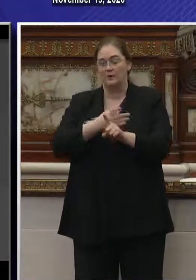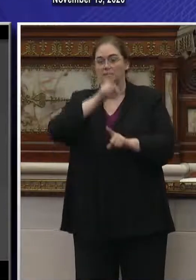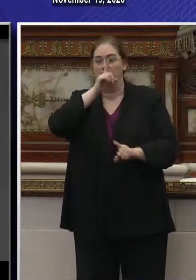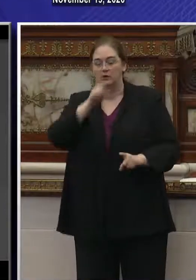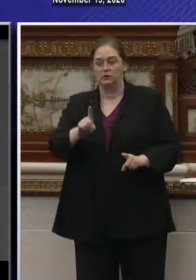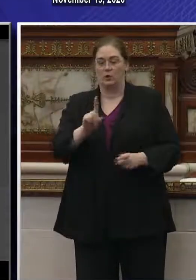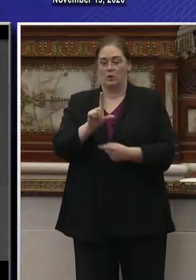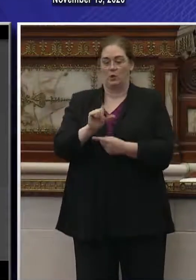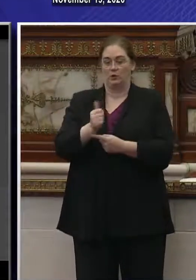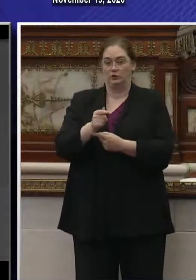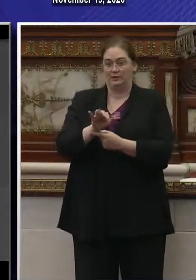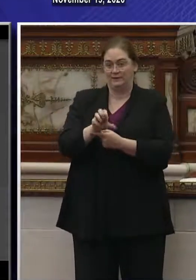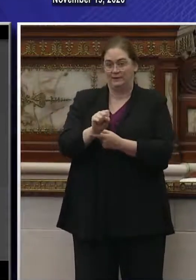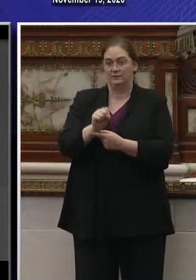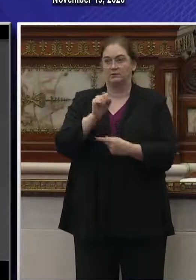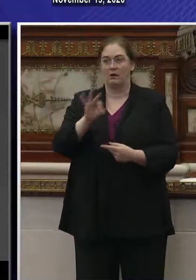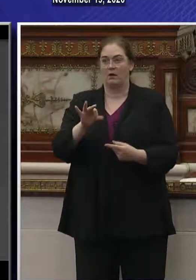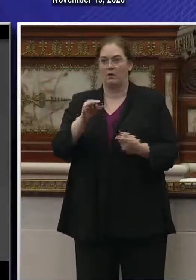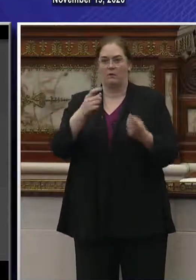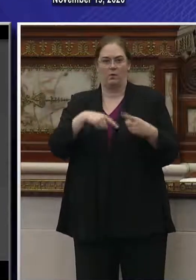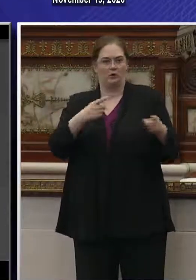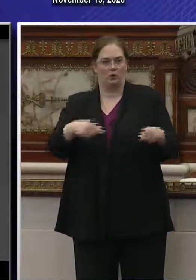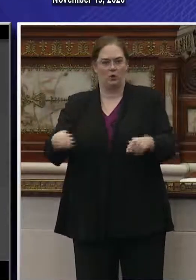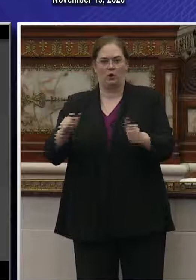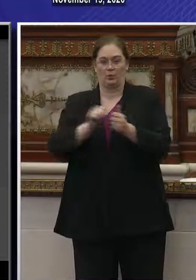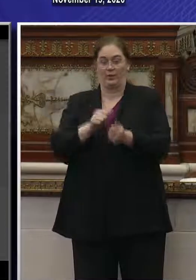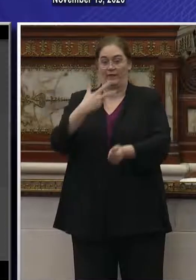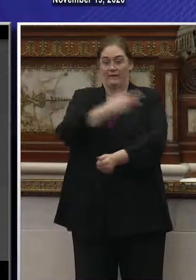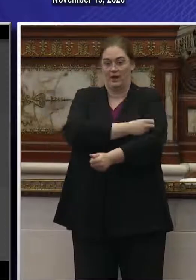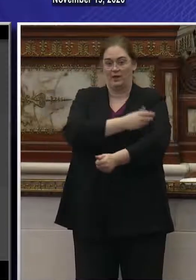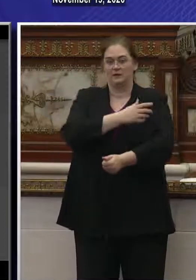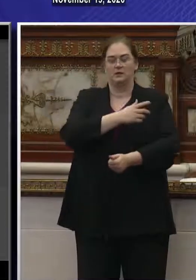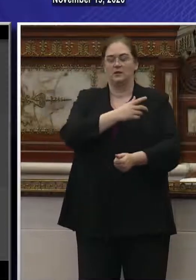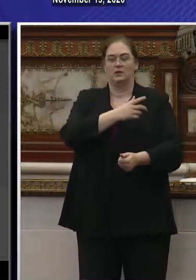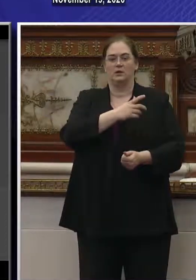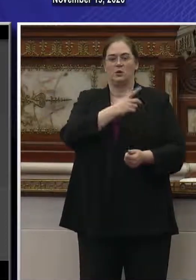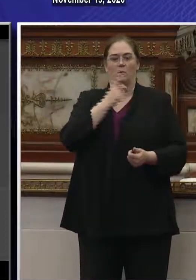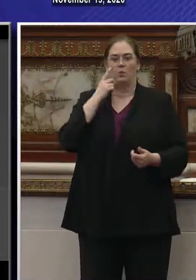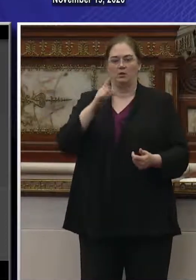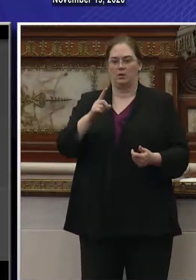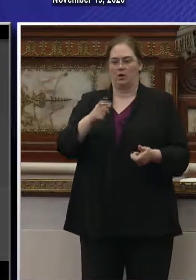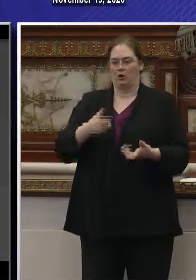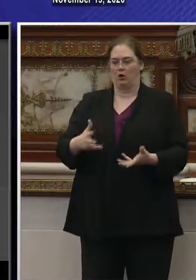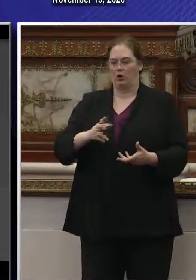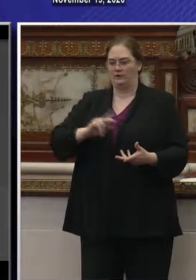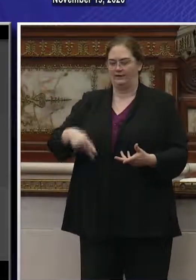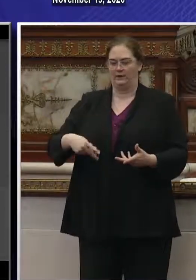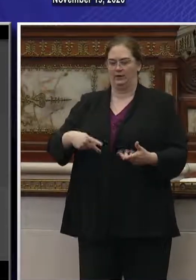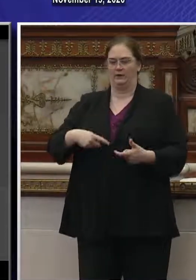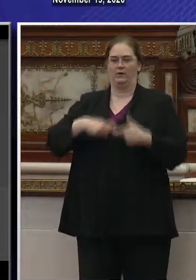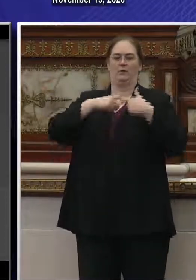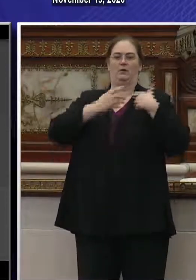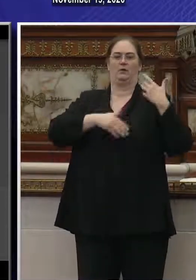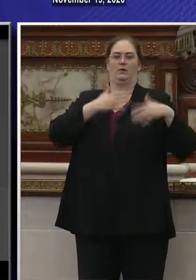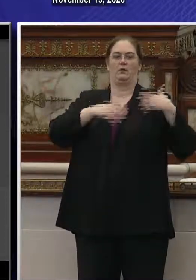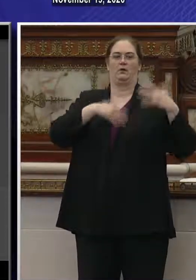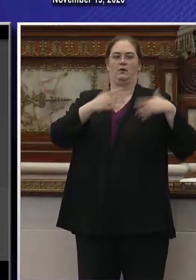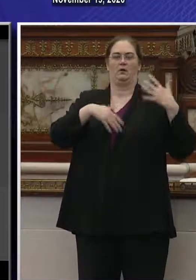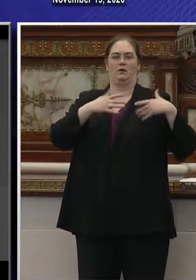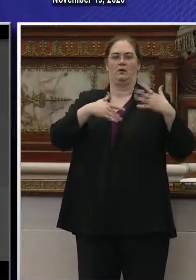that the logistics of what's going on with this vaccine will not hold Philadelphia up to get the vaccines in the first